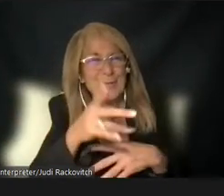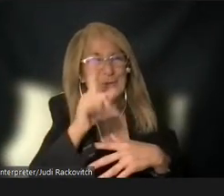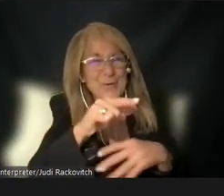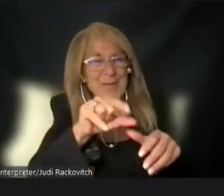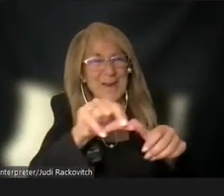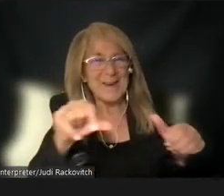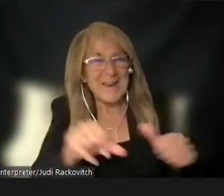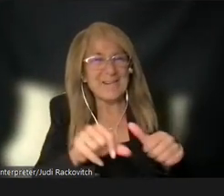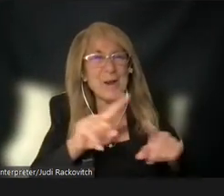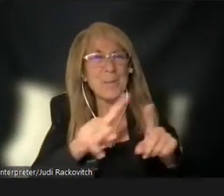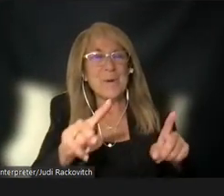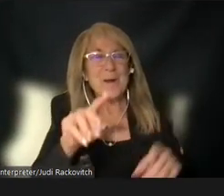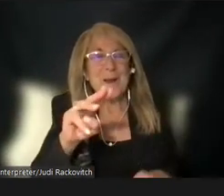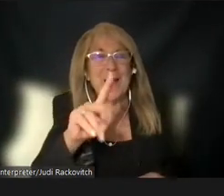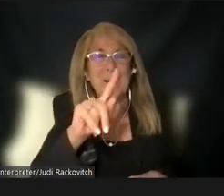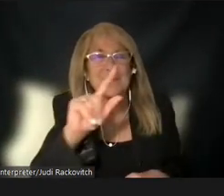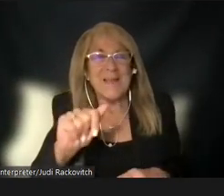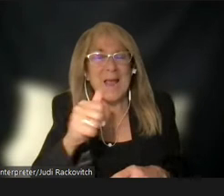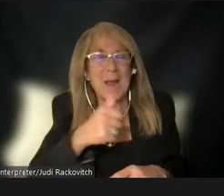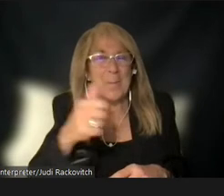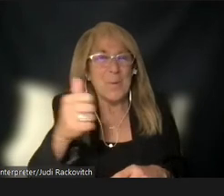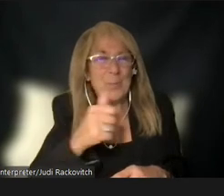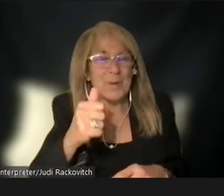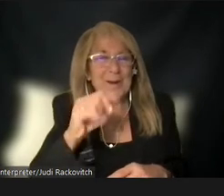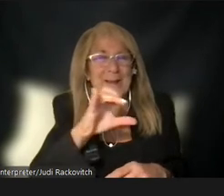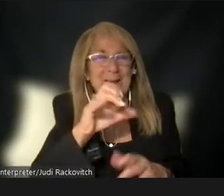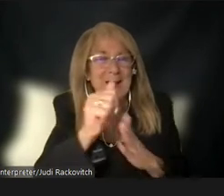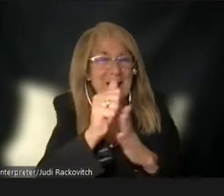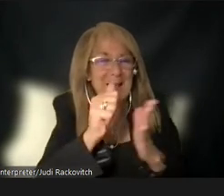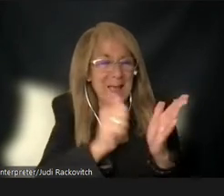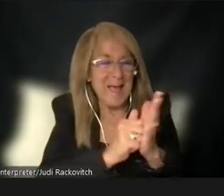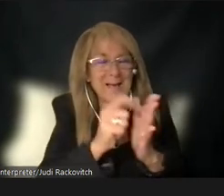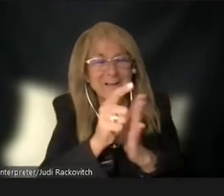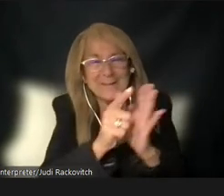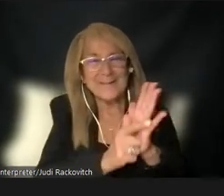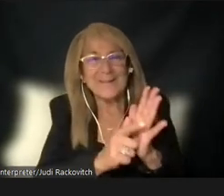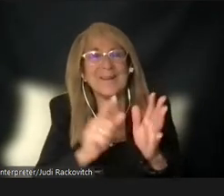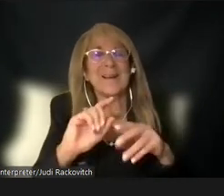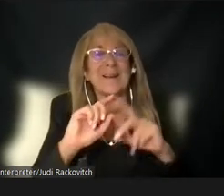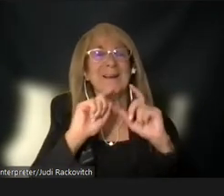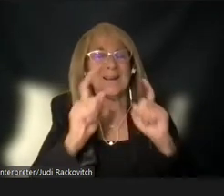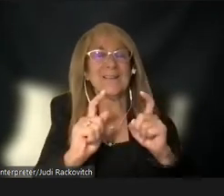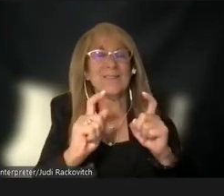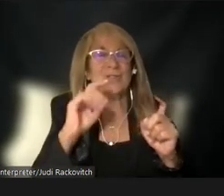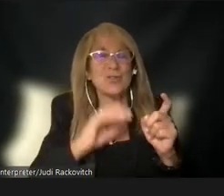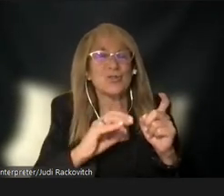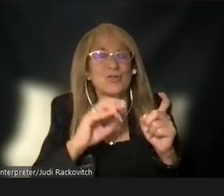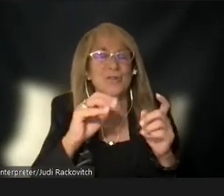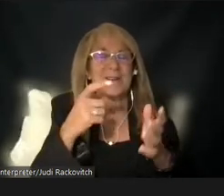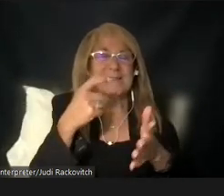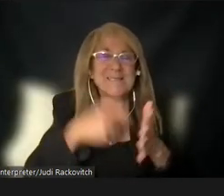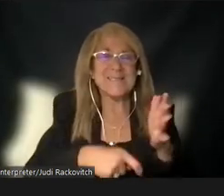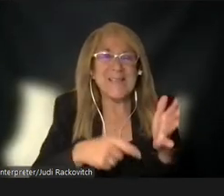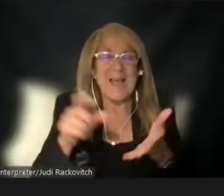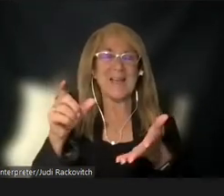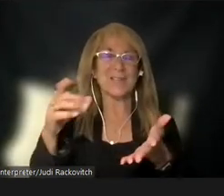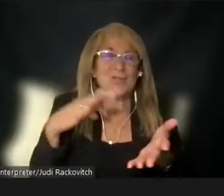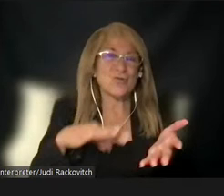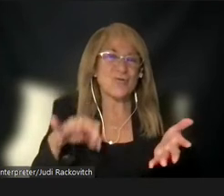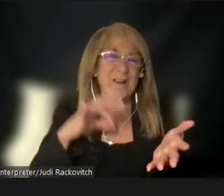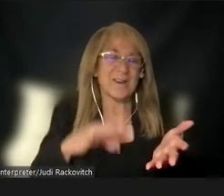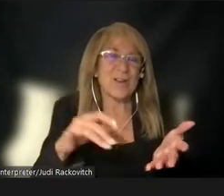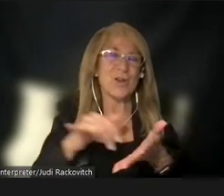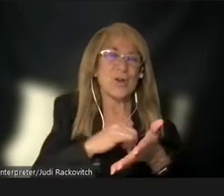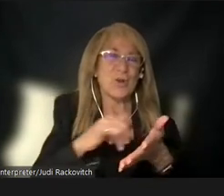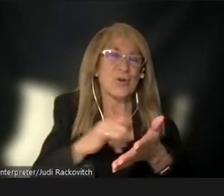Traffic Mobility Act provides a tax credit for those individuals whose primary residence is within the Central Business District and whose New York adjusted gross income is